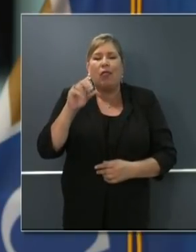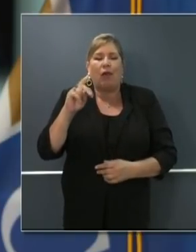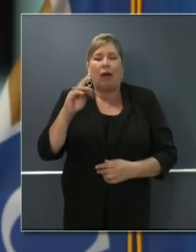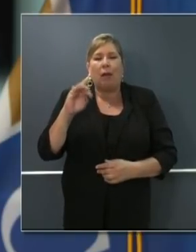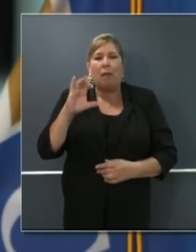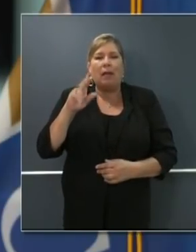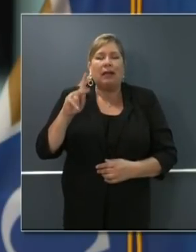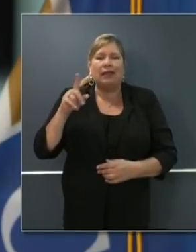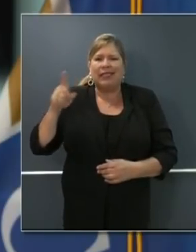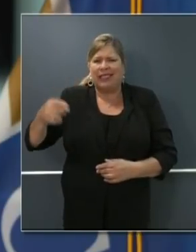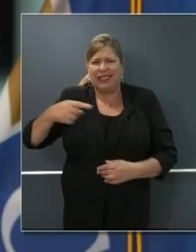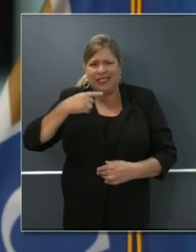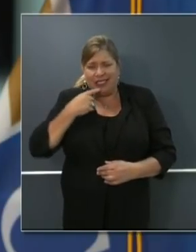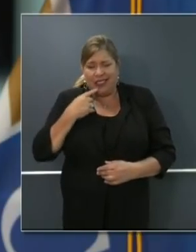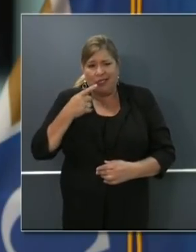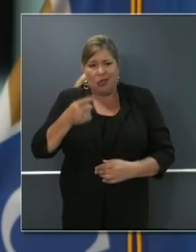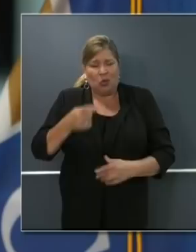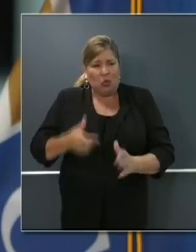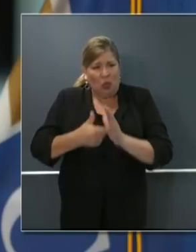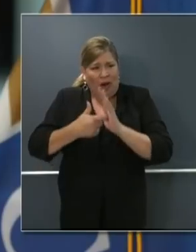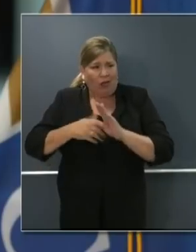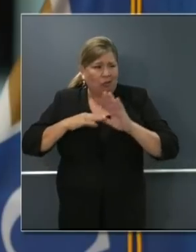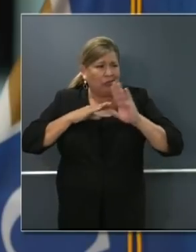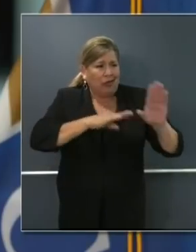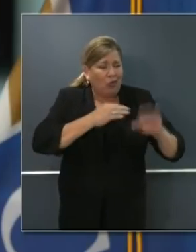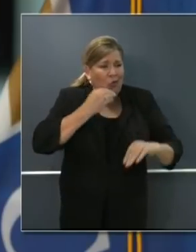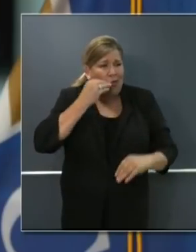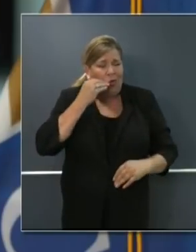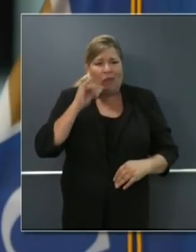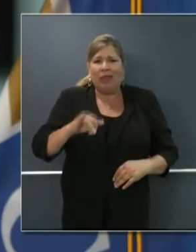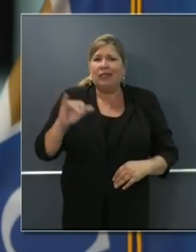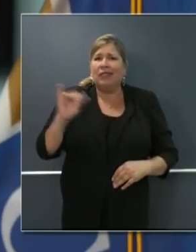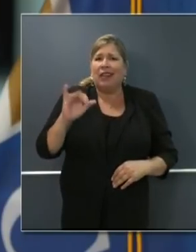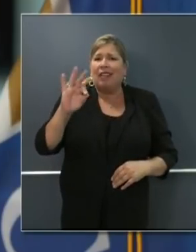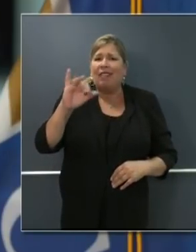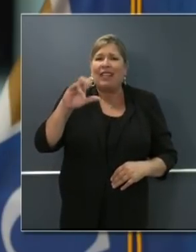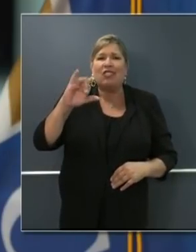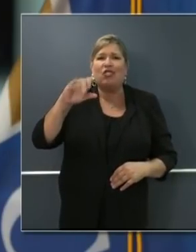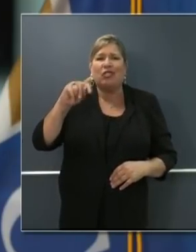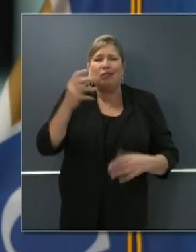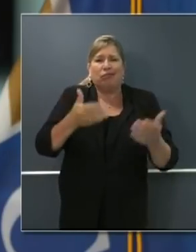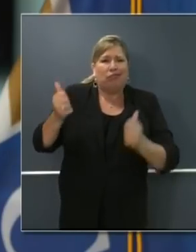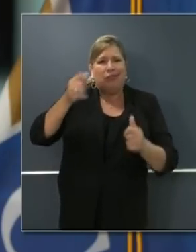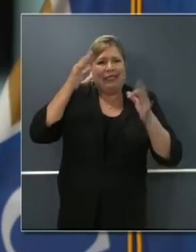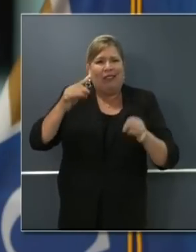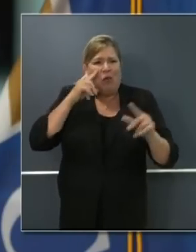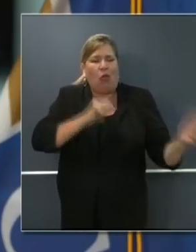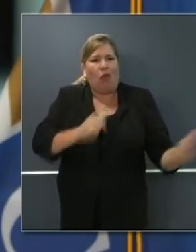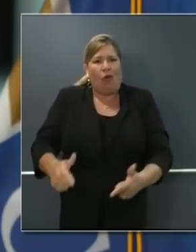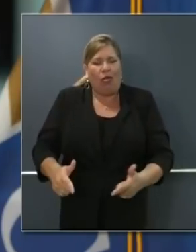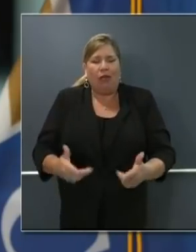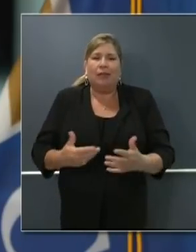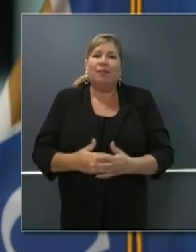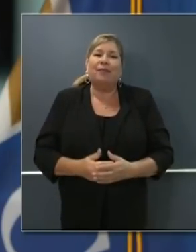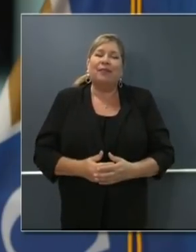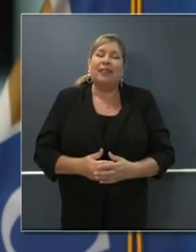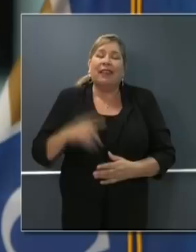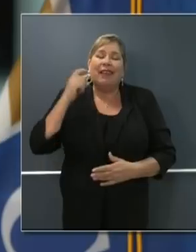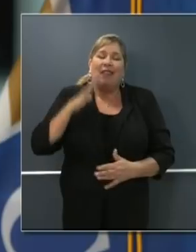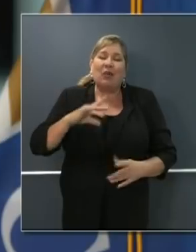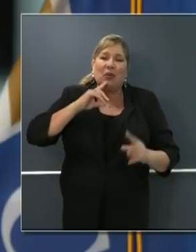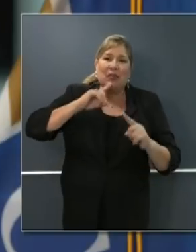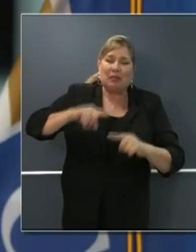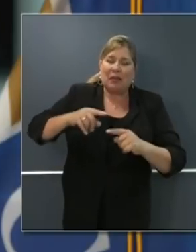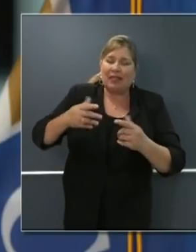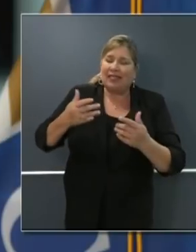disagree. We've been guided by science, data, facts, not on the ground here in the state of California, across this country, but guided by the